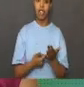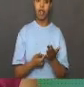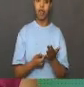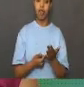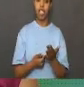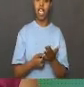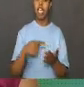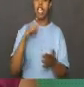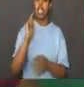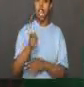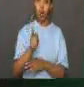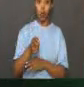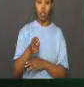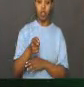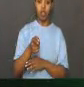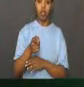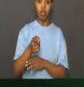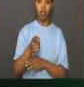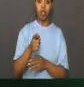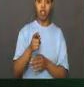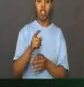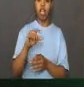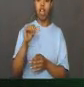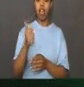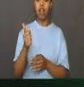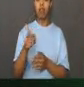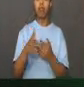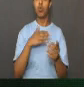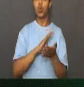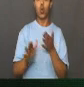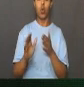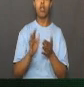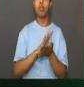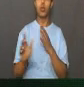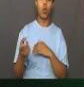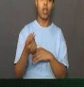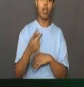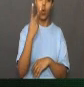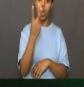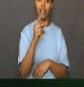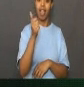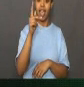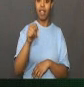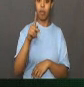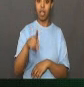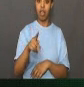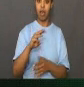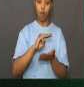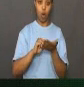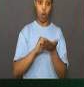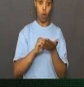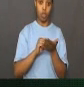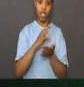the glycolysis, there is a net gain of 2 ATP molecules